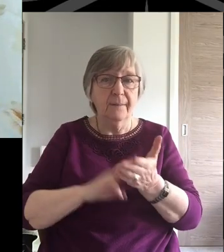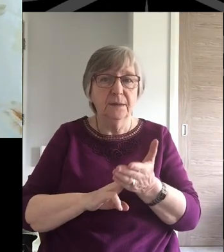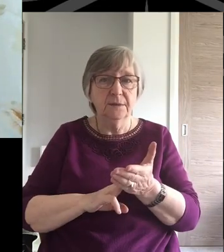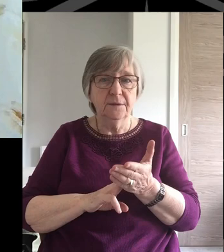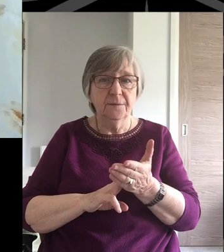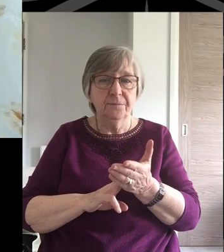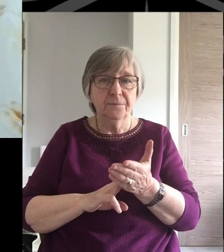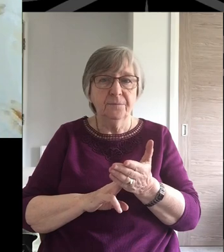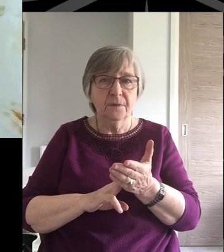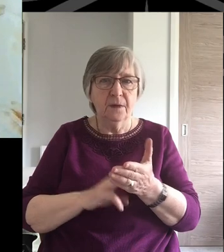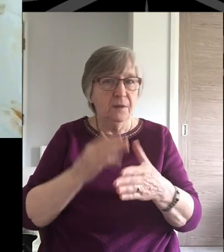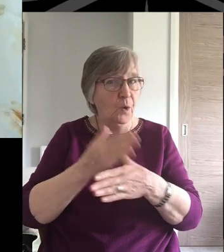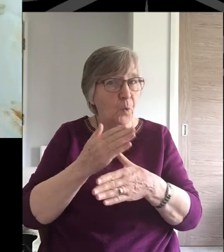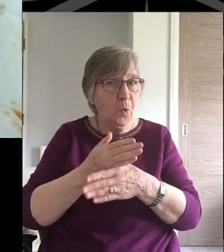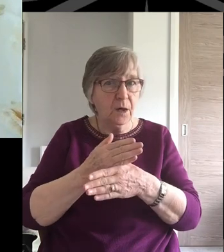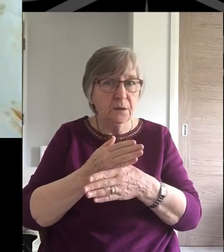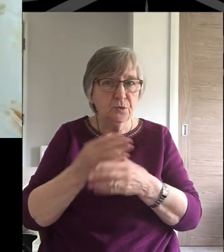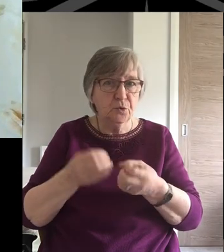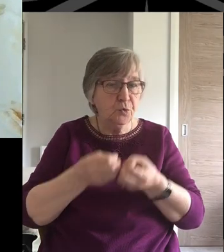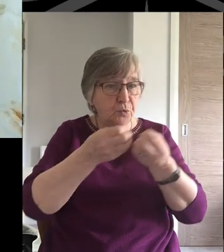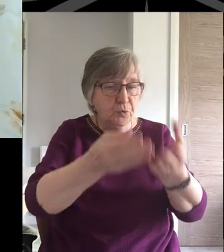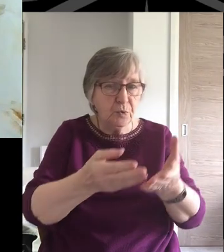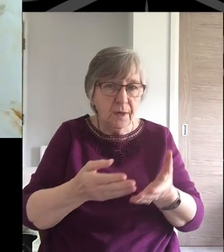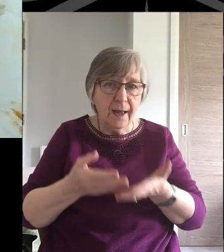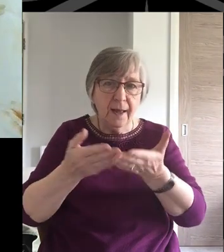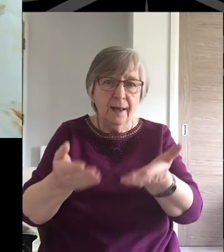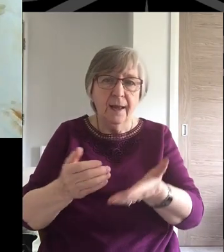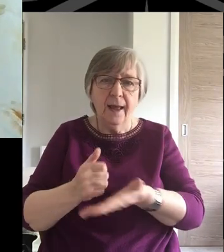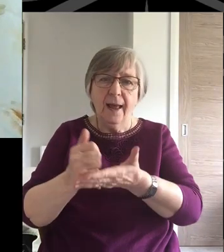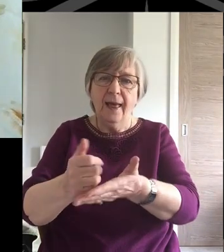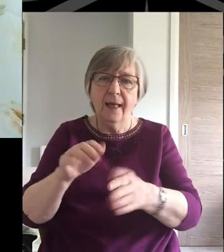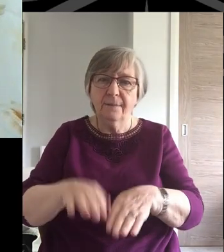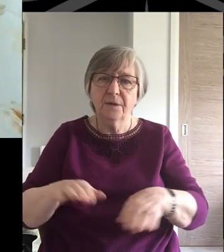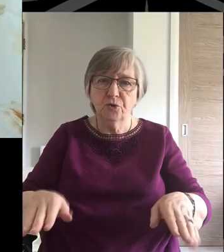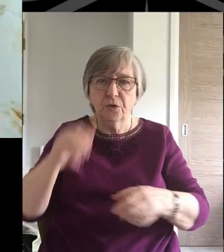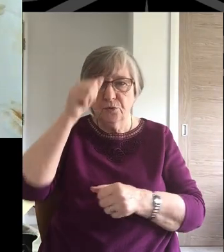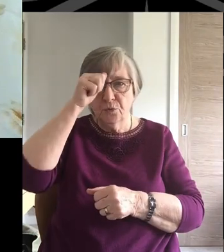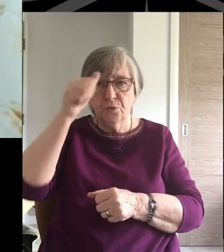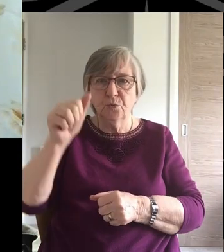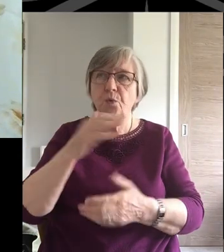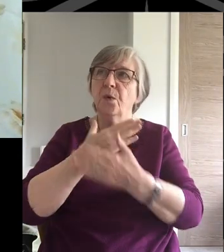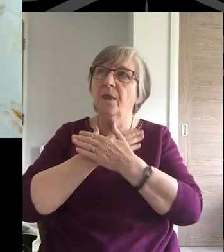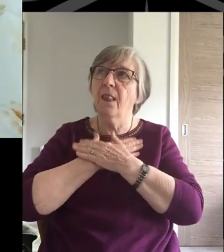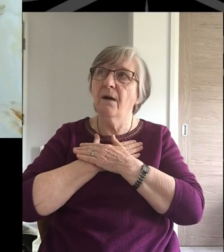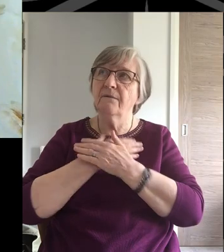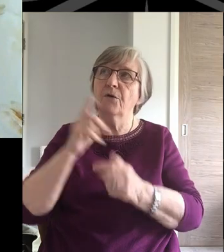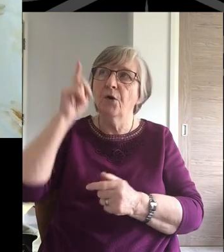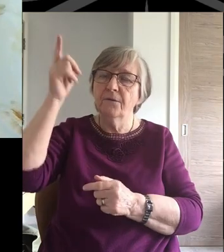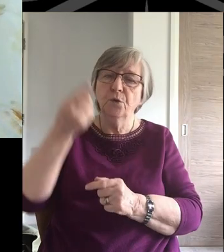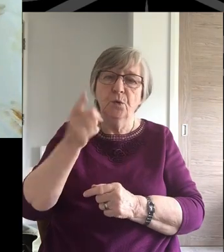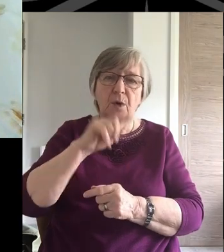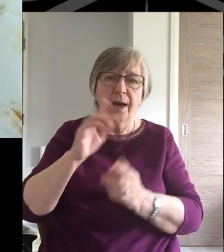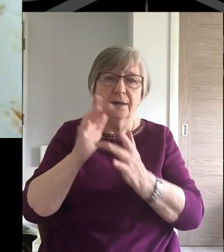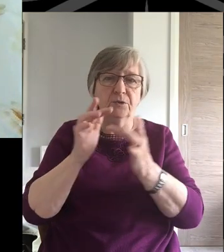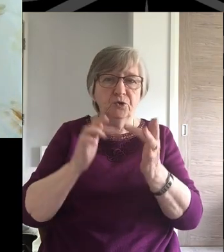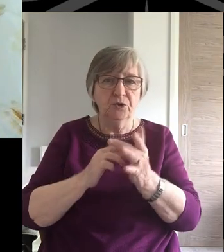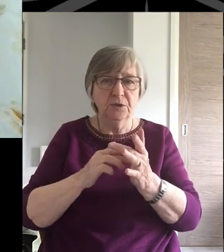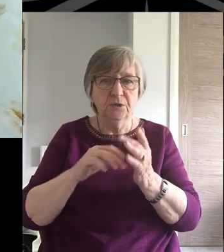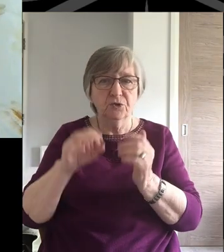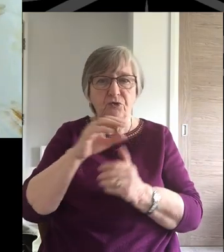congregation who work to introduce them to the love of you and your Son, Jesus Christ.